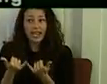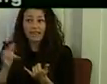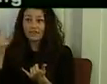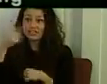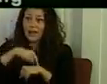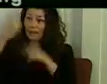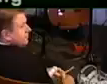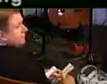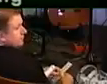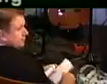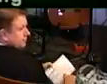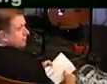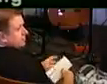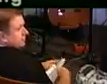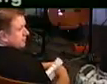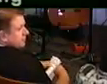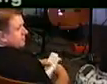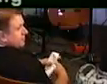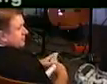Wonderful.